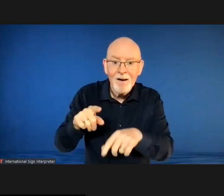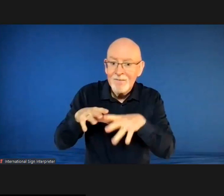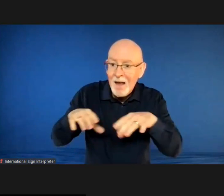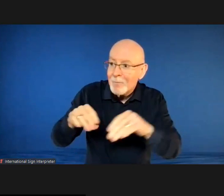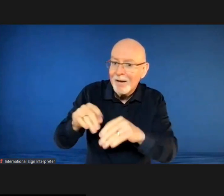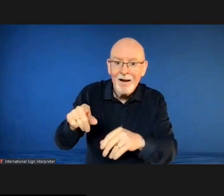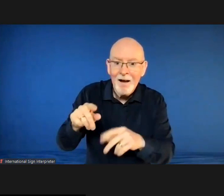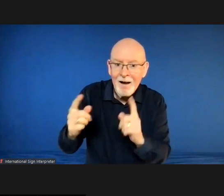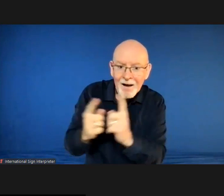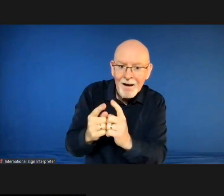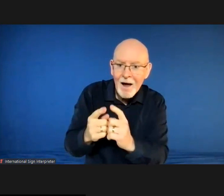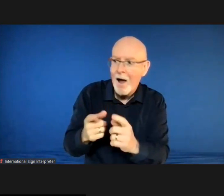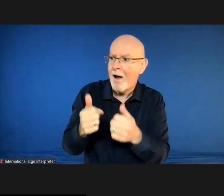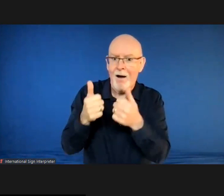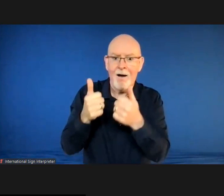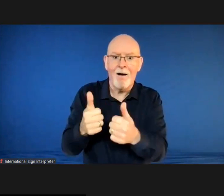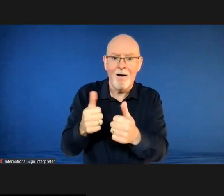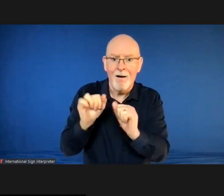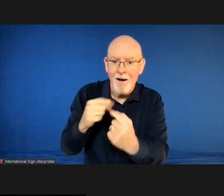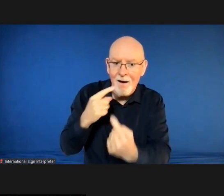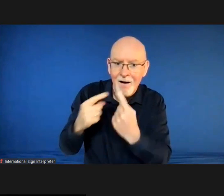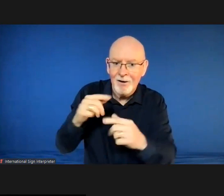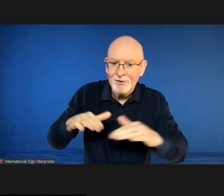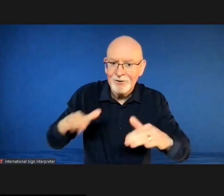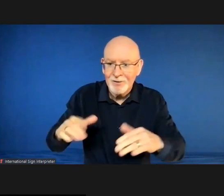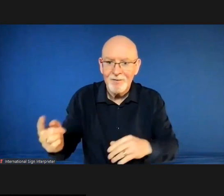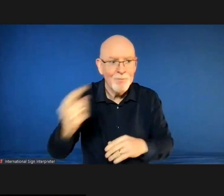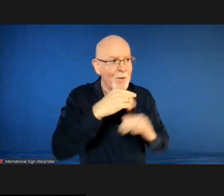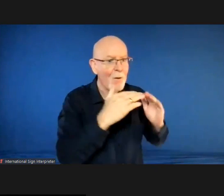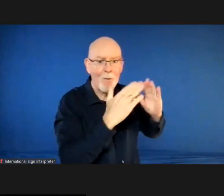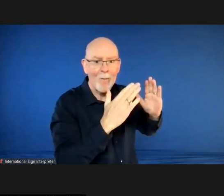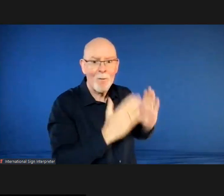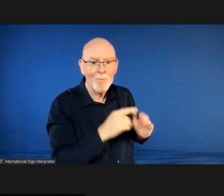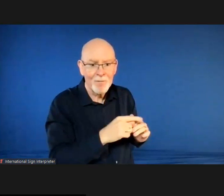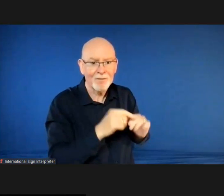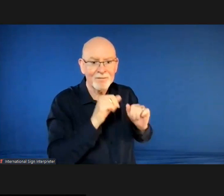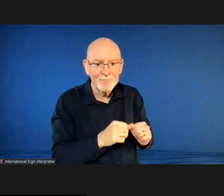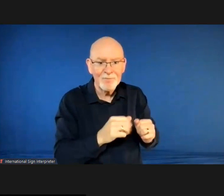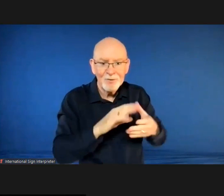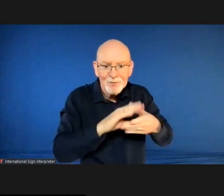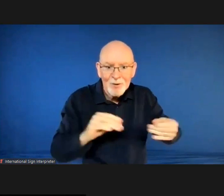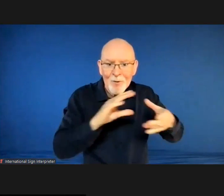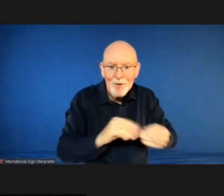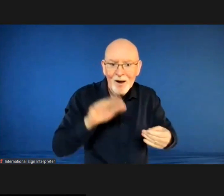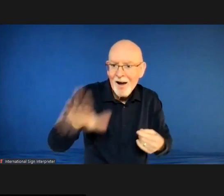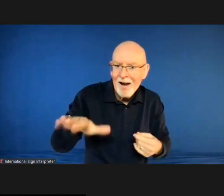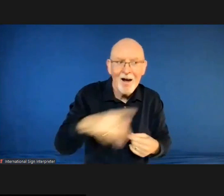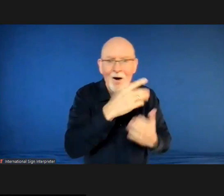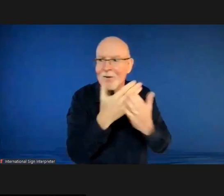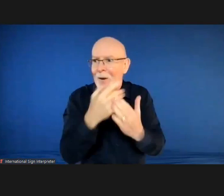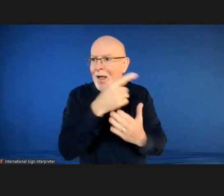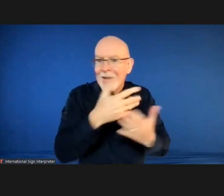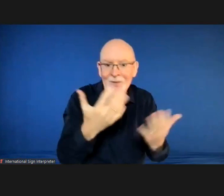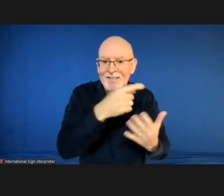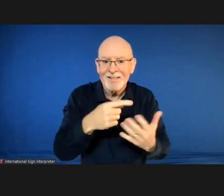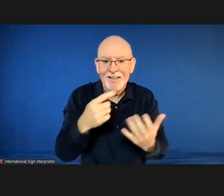home and have lots of stories to tell about what happened in school, which otherwise they had never seen. And the other big